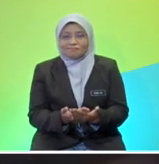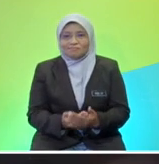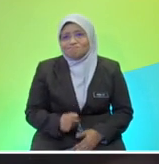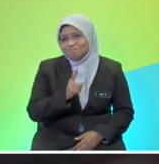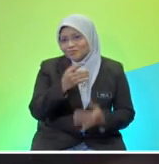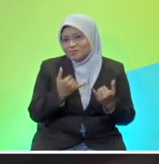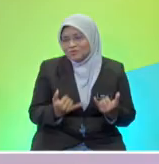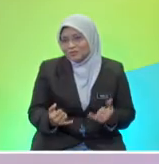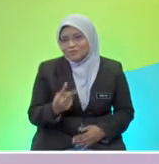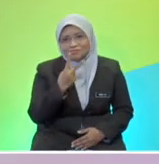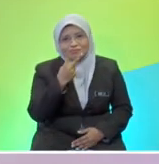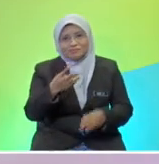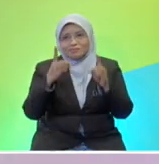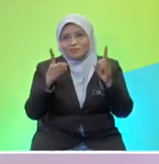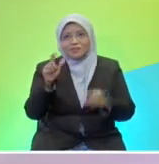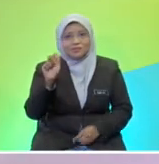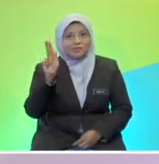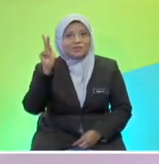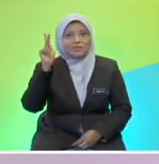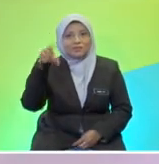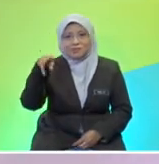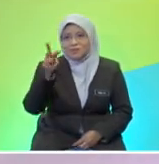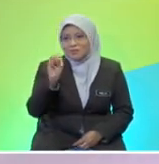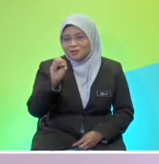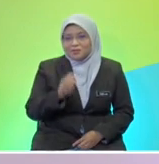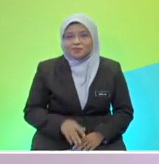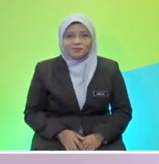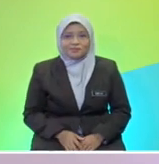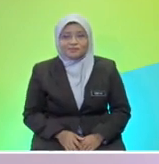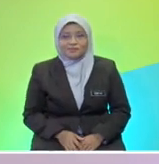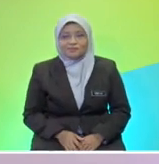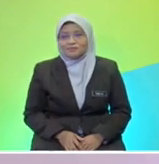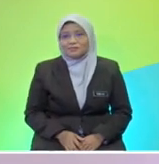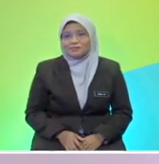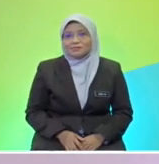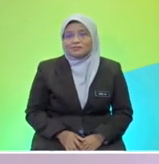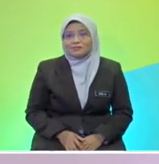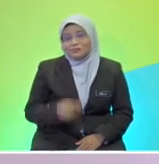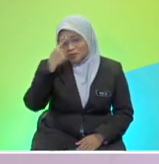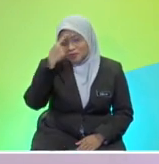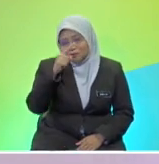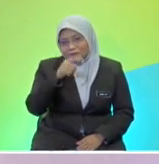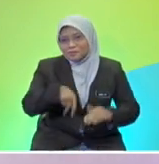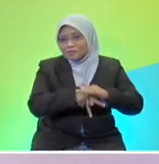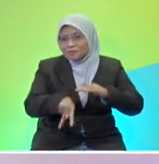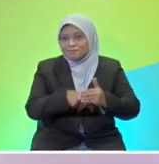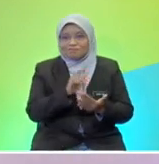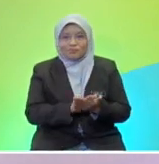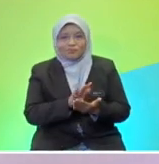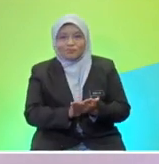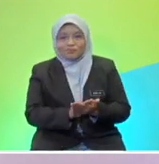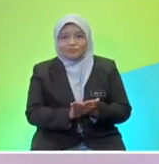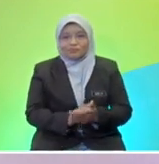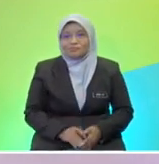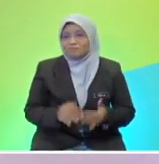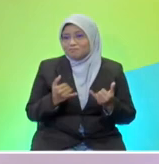Watching EduwebTV KPM, and of course we are in the preschool slot, one of my favorite slots definitely, and today we are